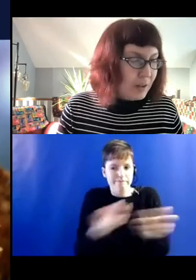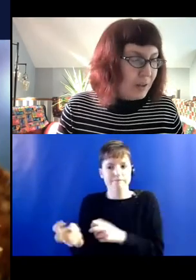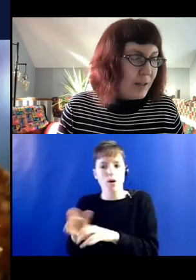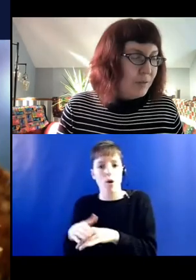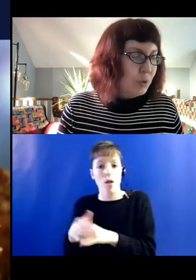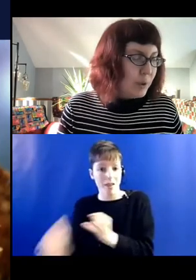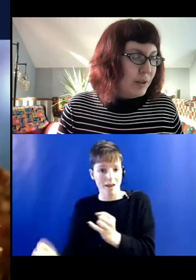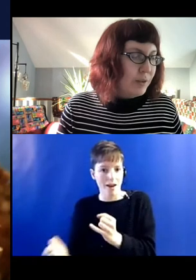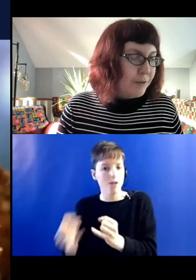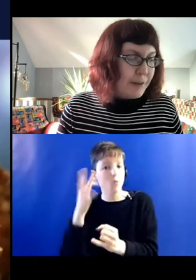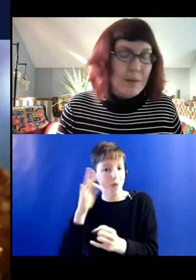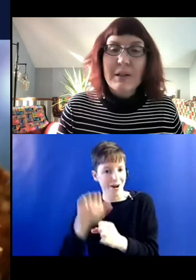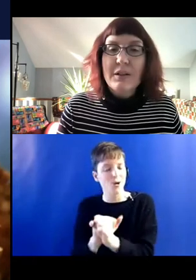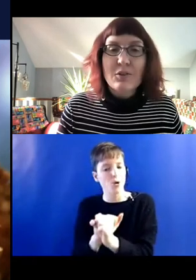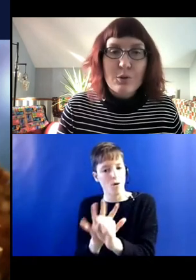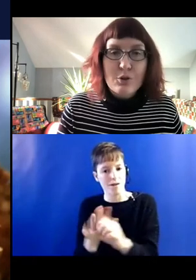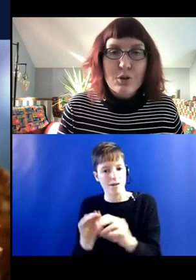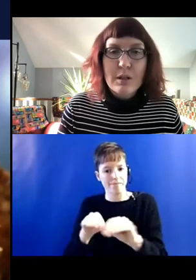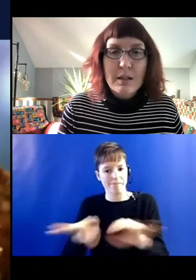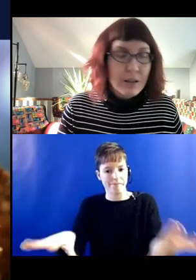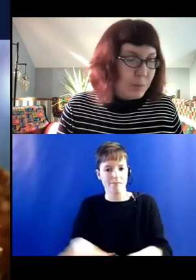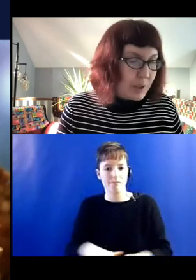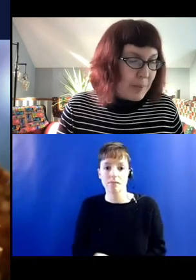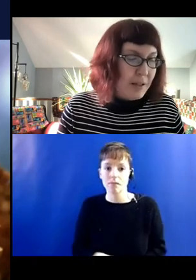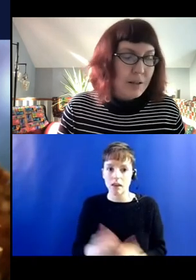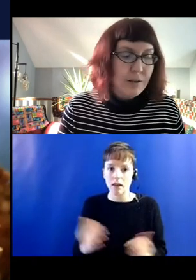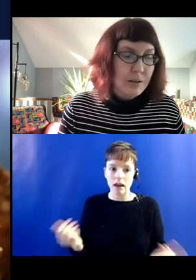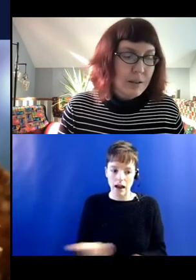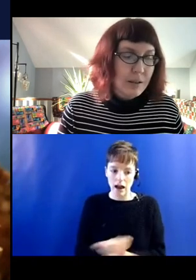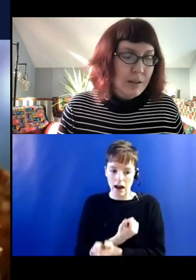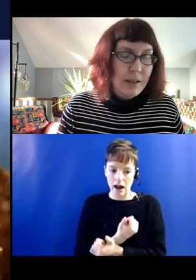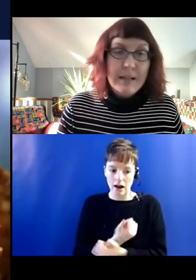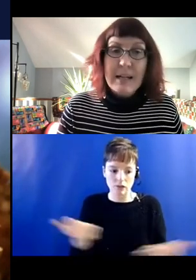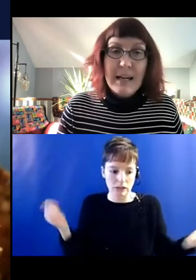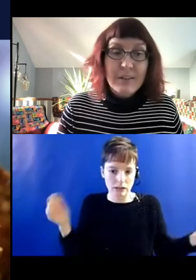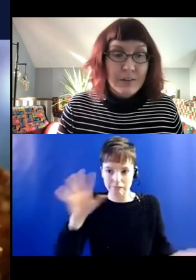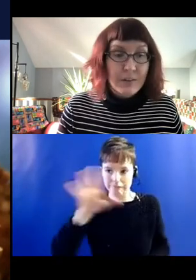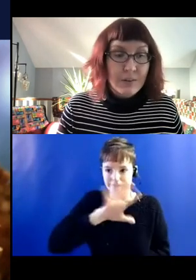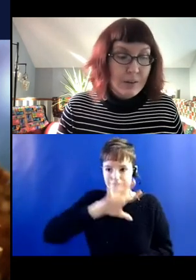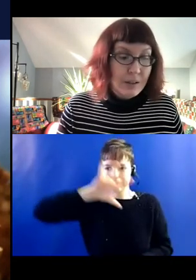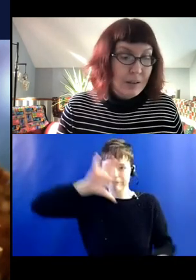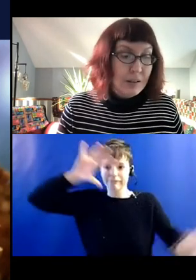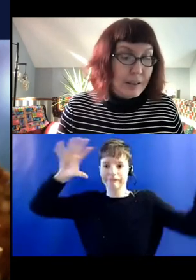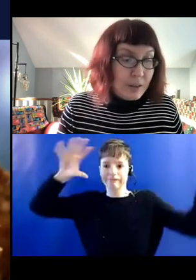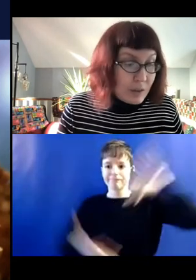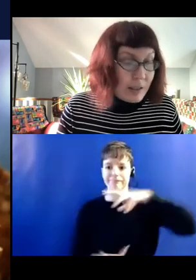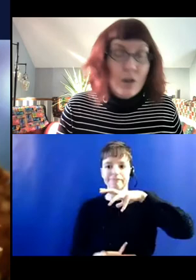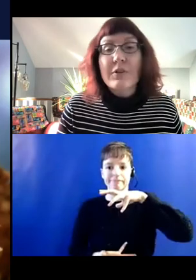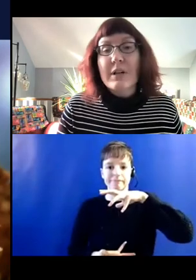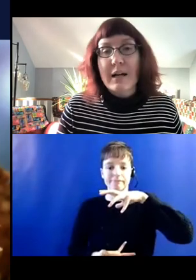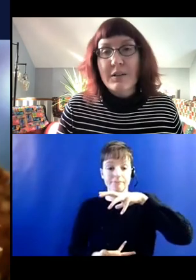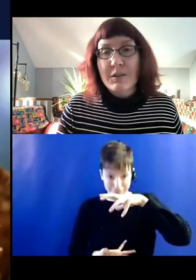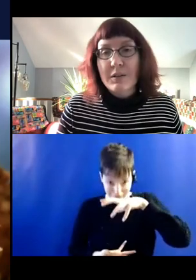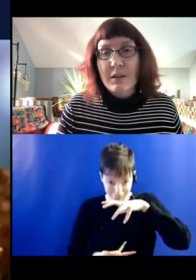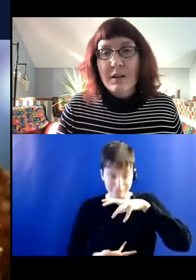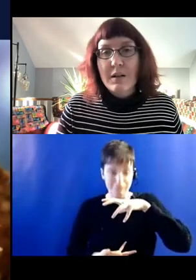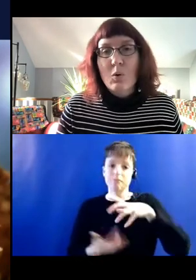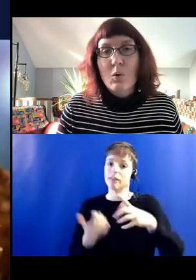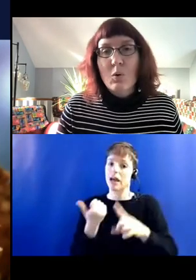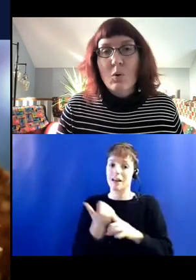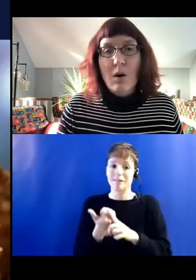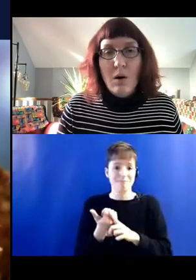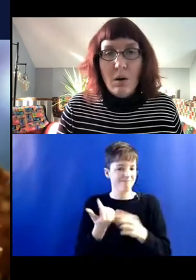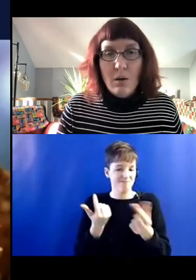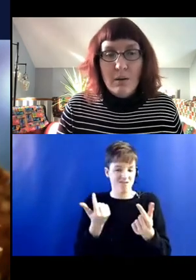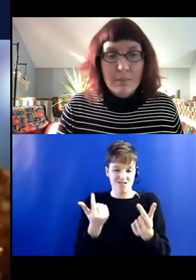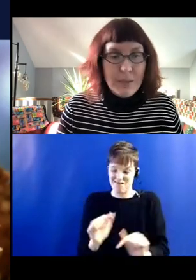entire lives, work, family, social, were upended. And in essence, literally overnight,